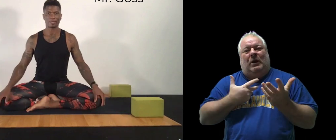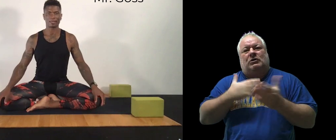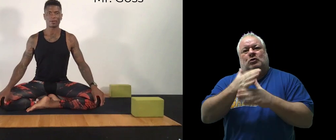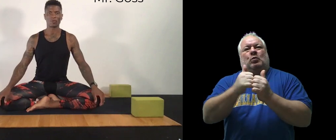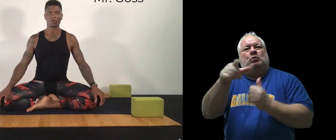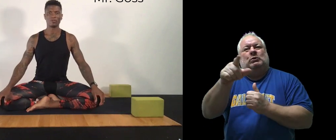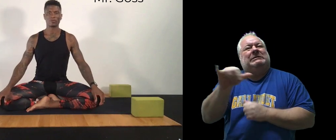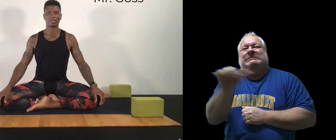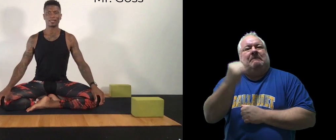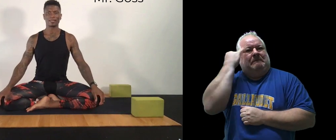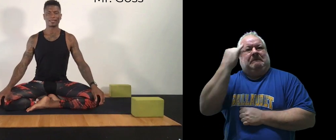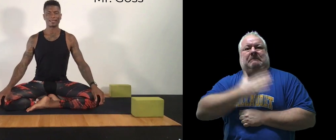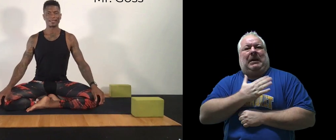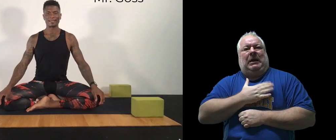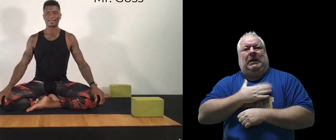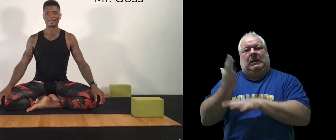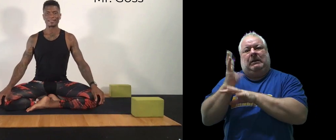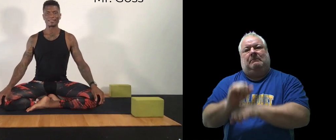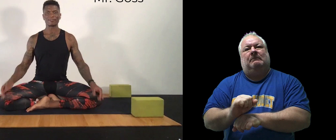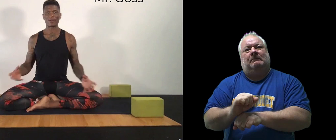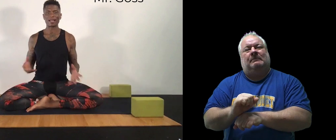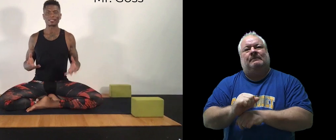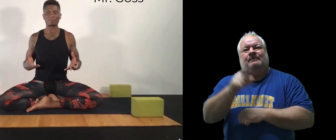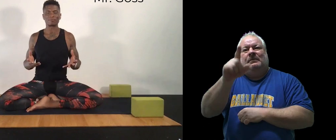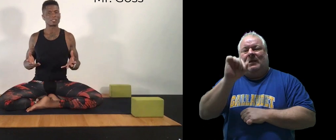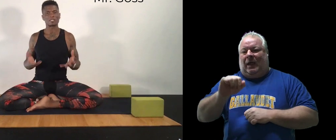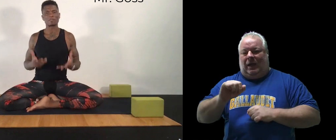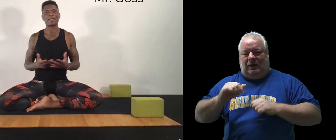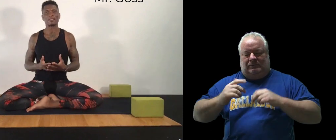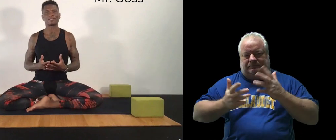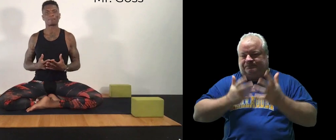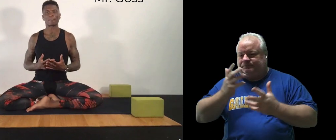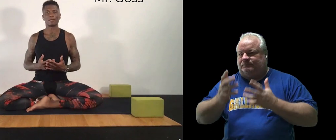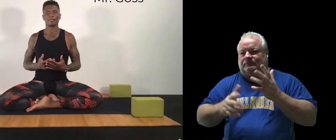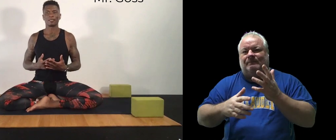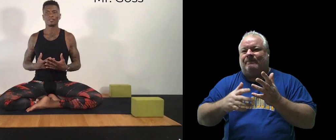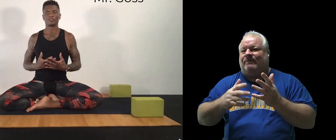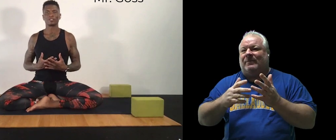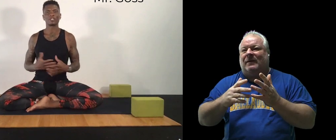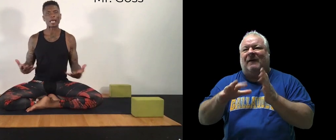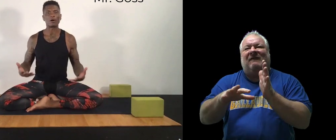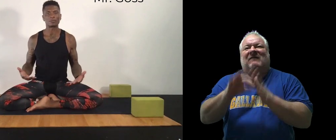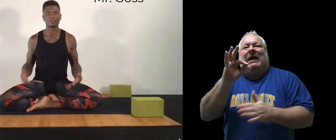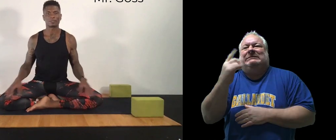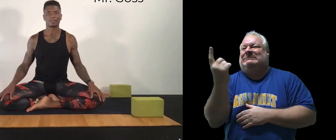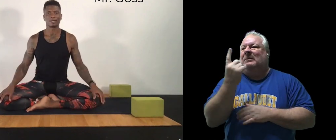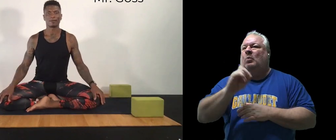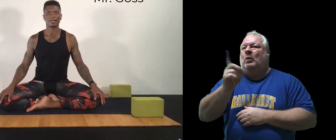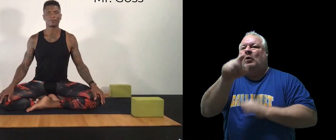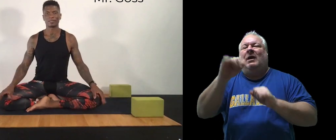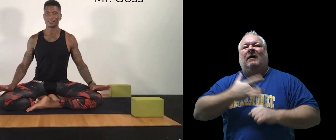offer you the same thing, where you can just find some space just to chill